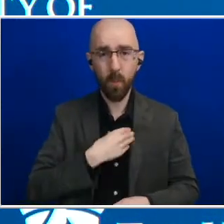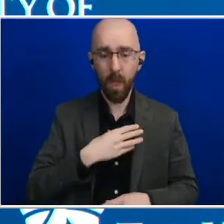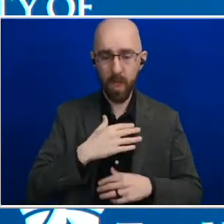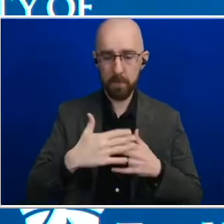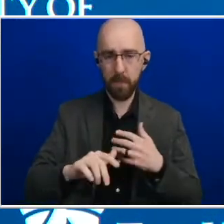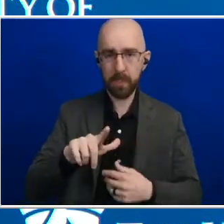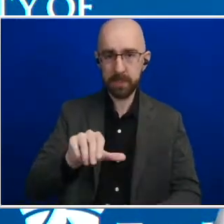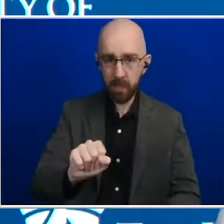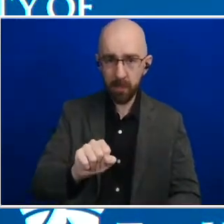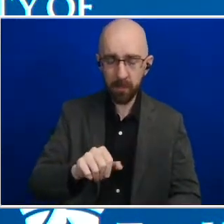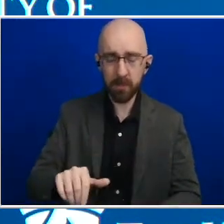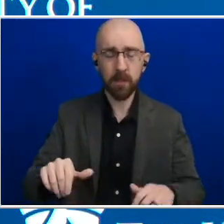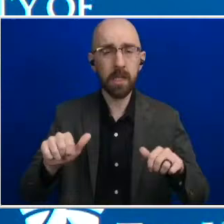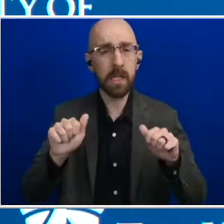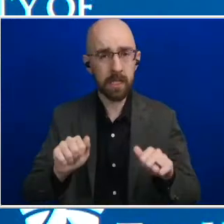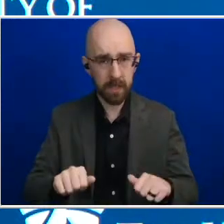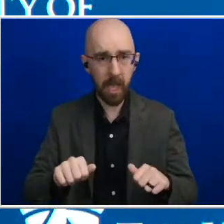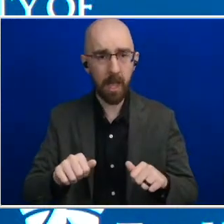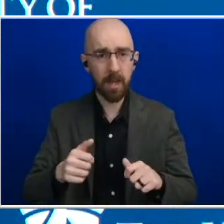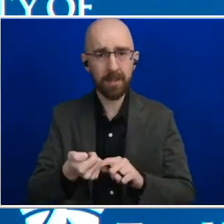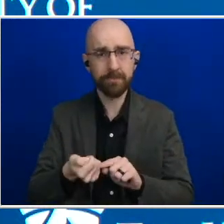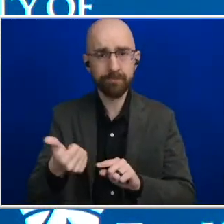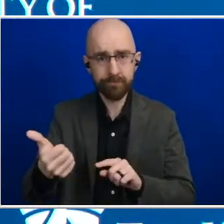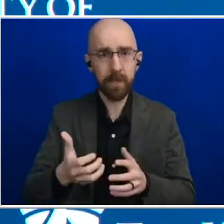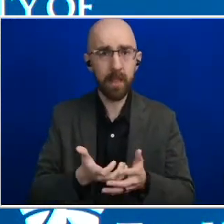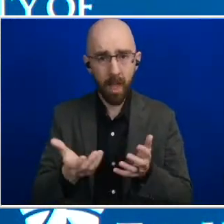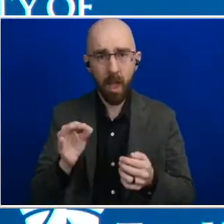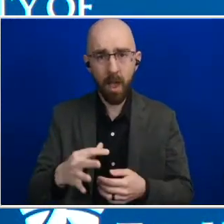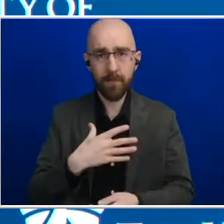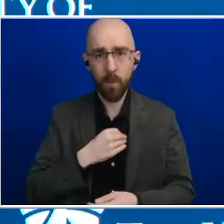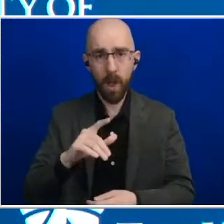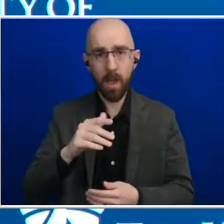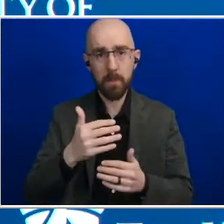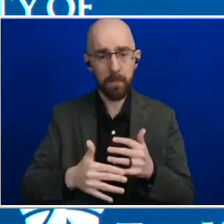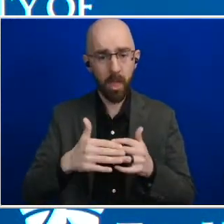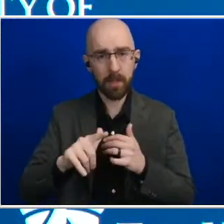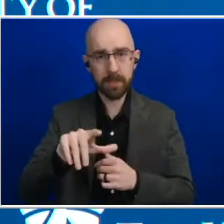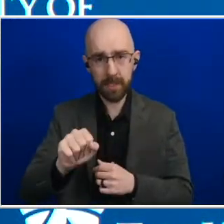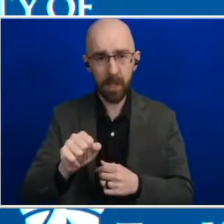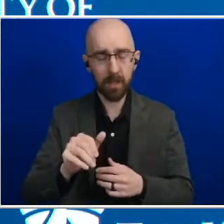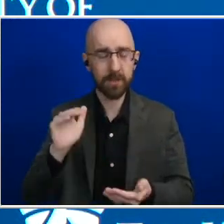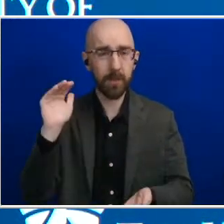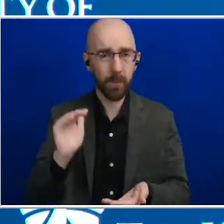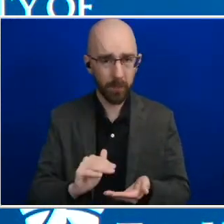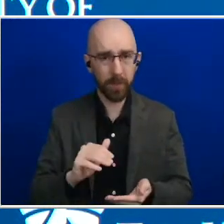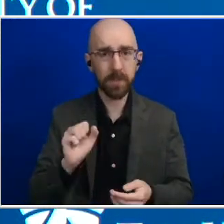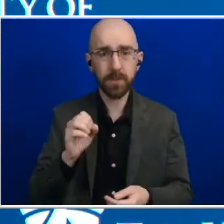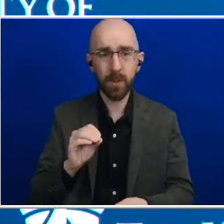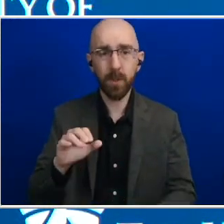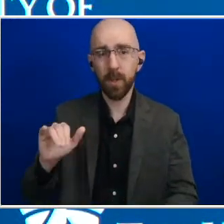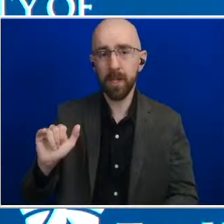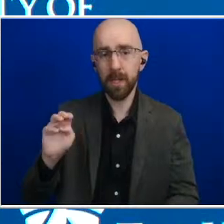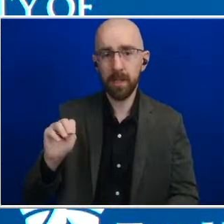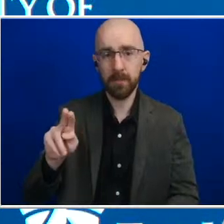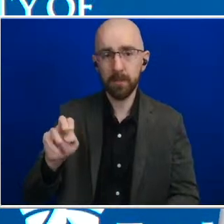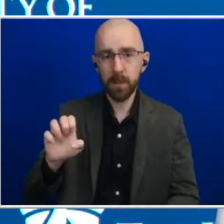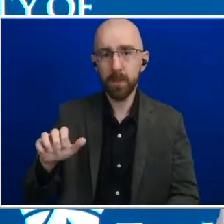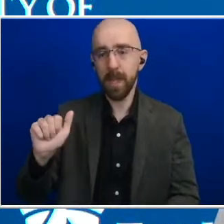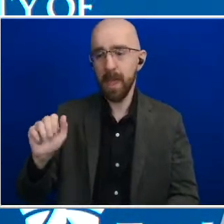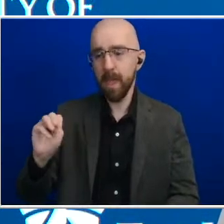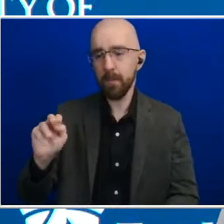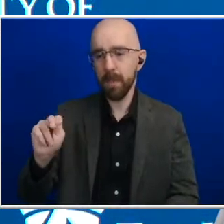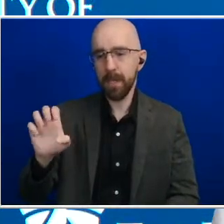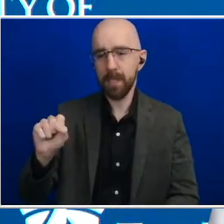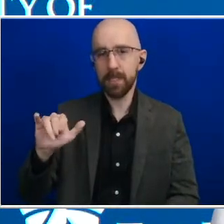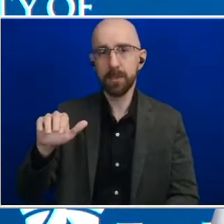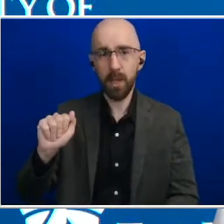then eliminate a lot of the white blood cells. So we do get an immune amnesia, a mild sort of immunosuppression